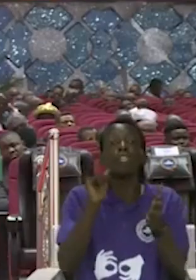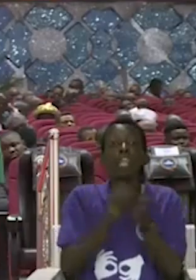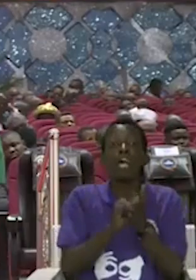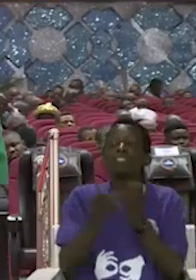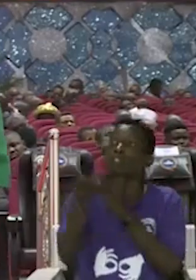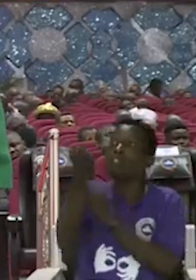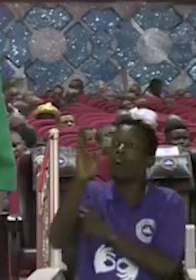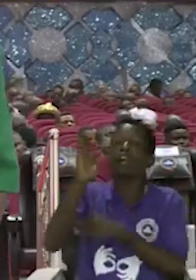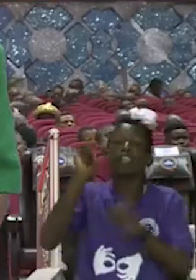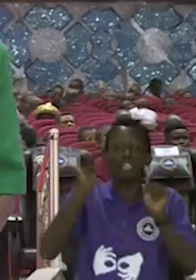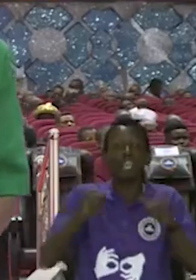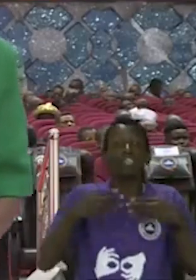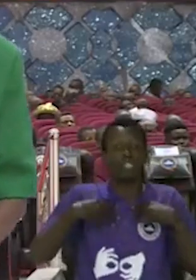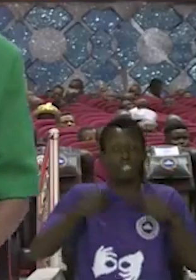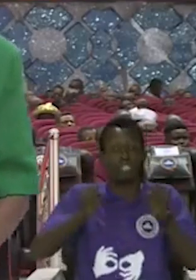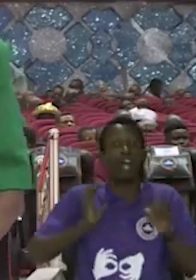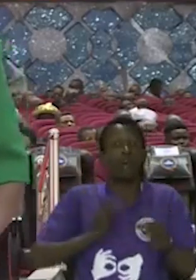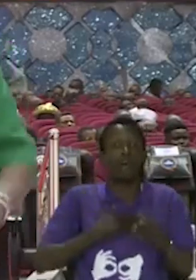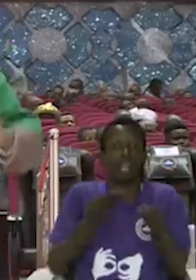we pray.